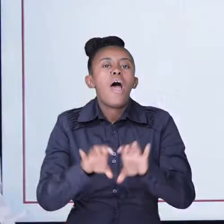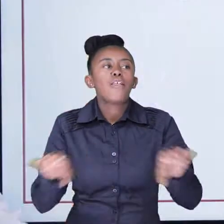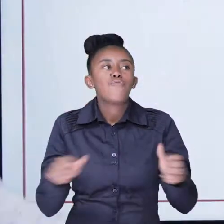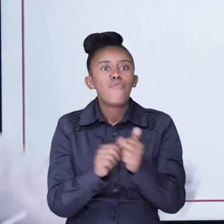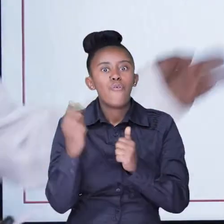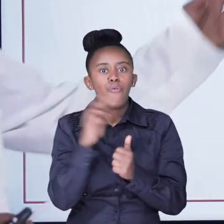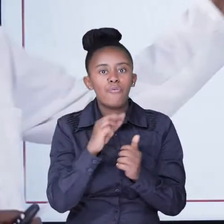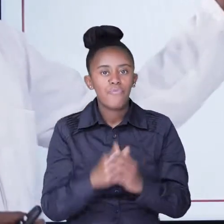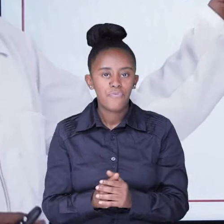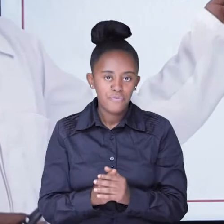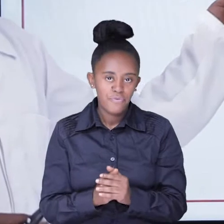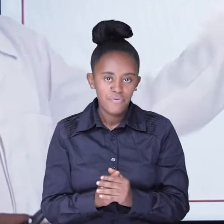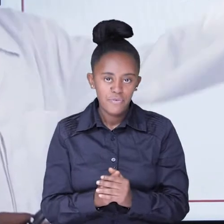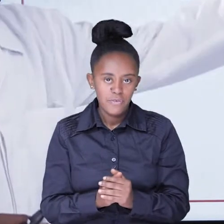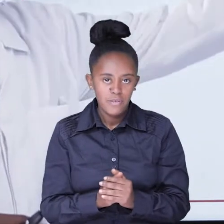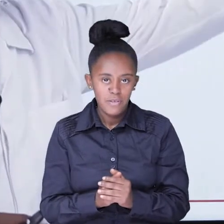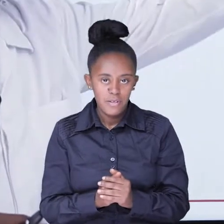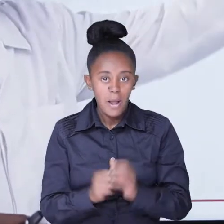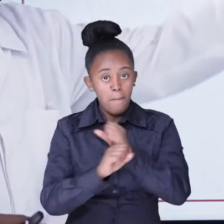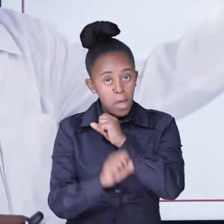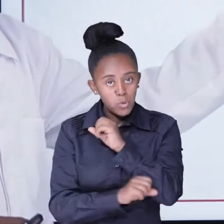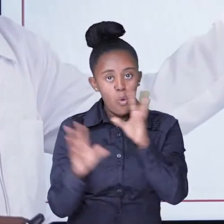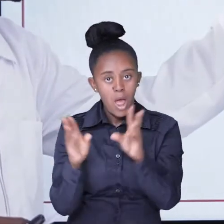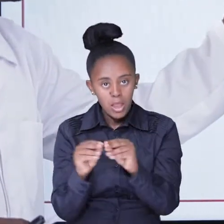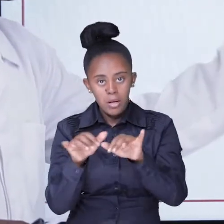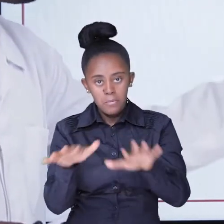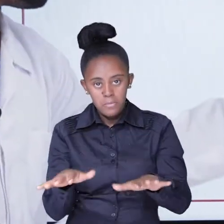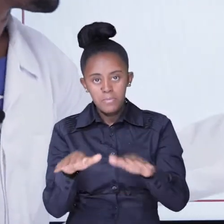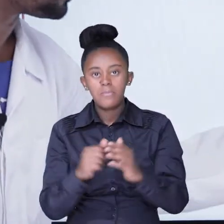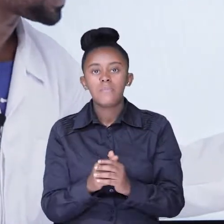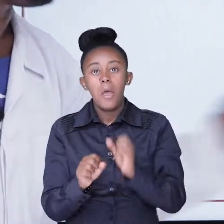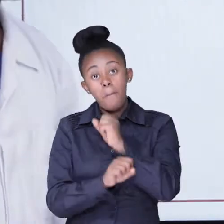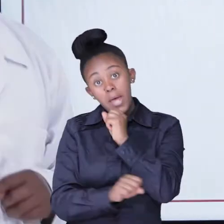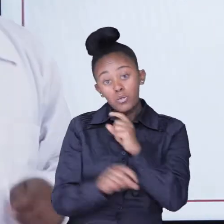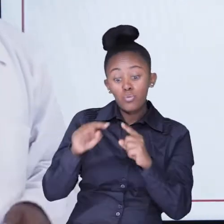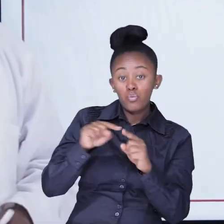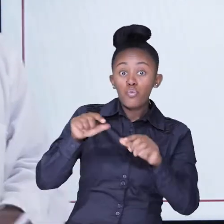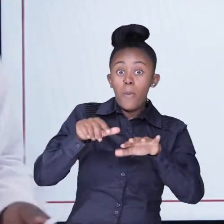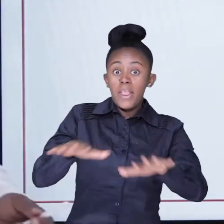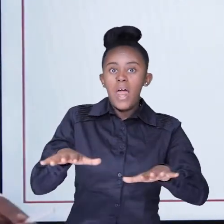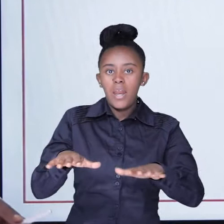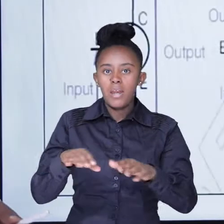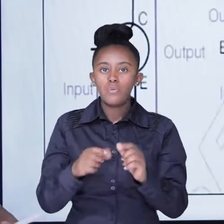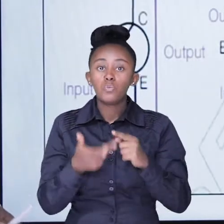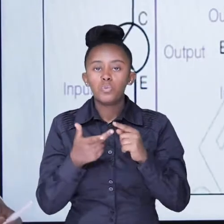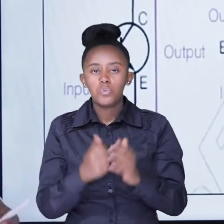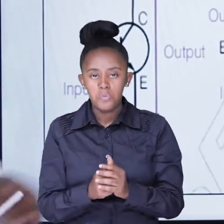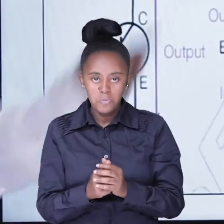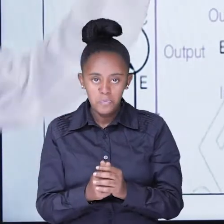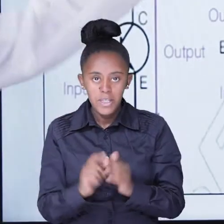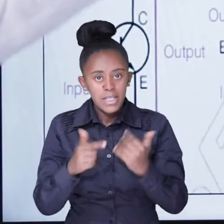flow. How the current, this is a base, this is a collector, from the collector to the base, from the base to the emitter.